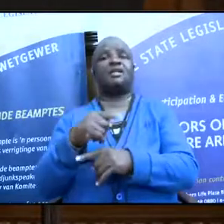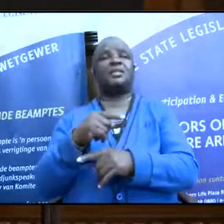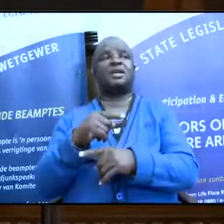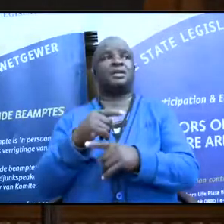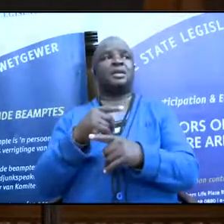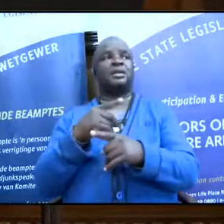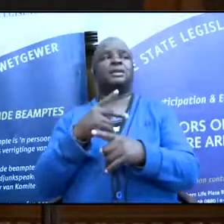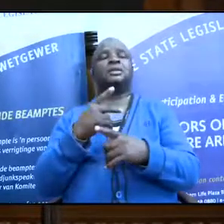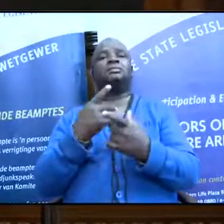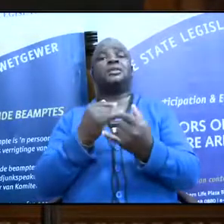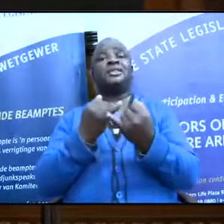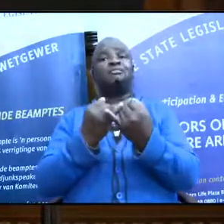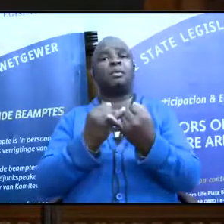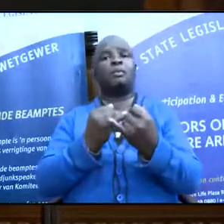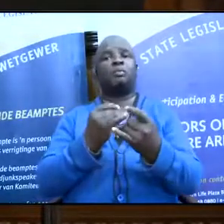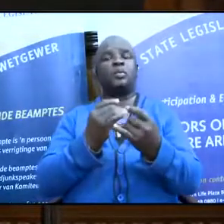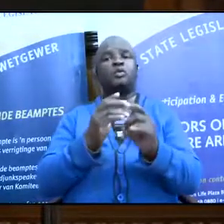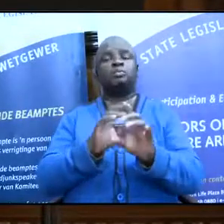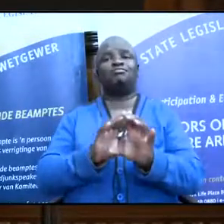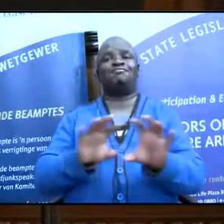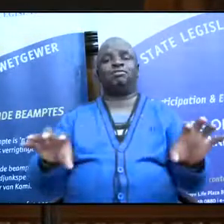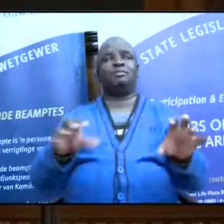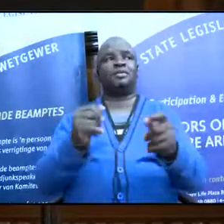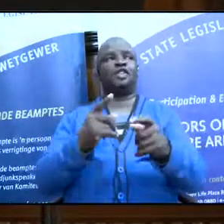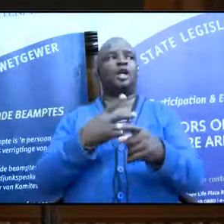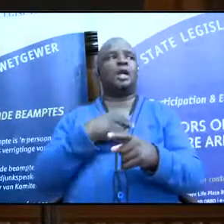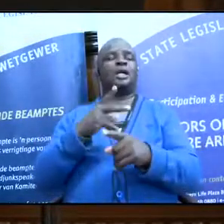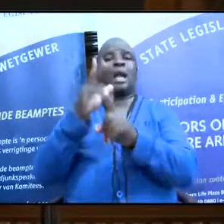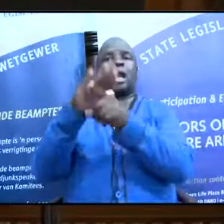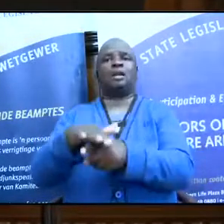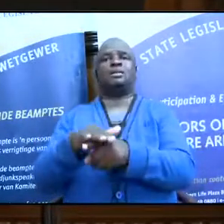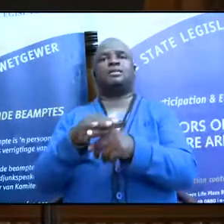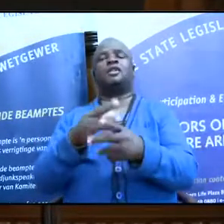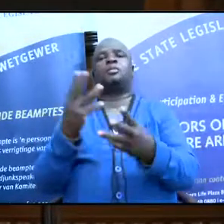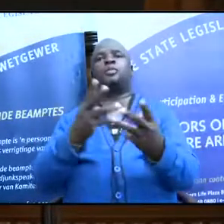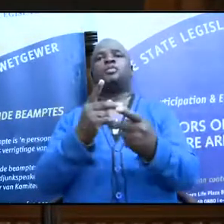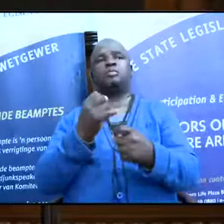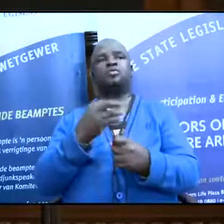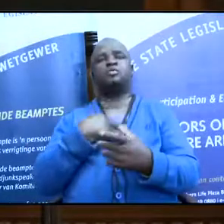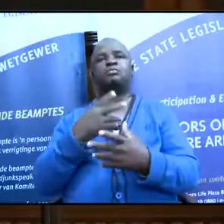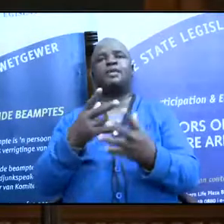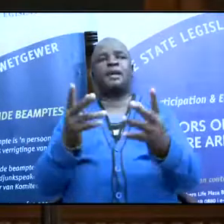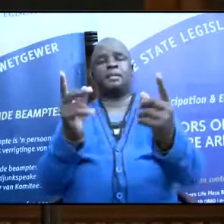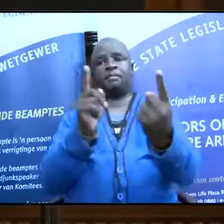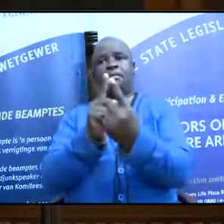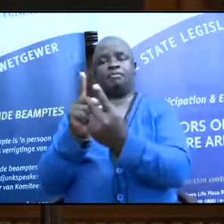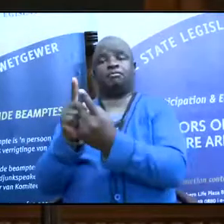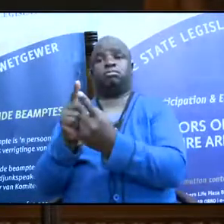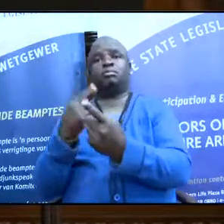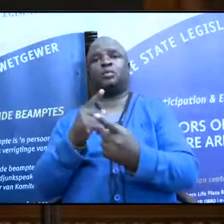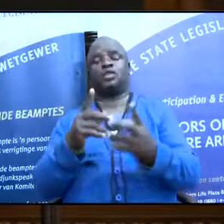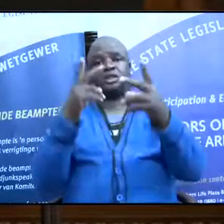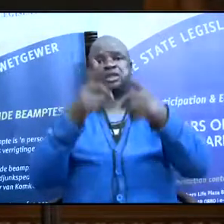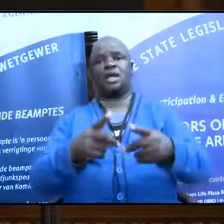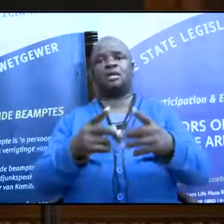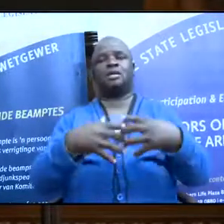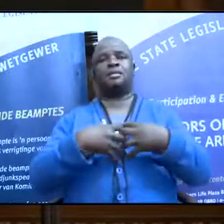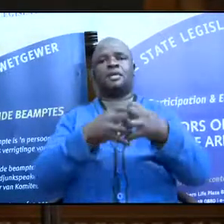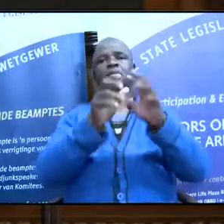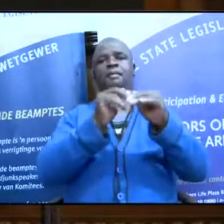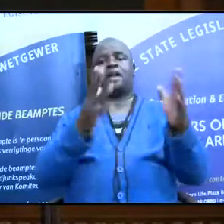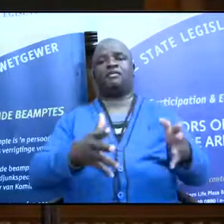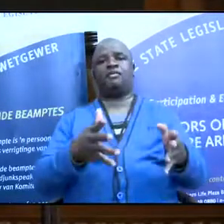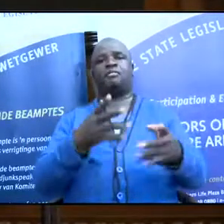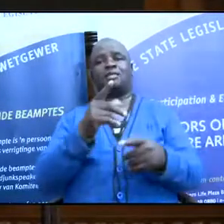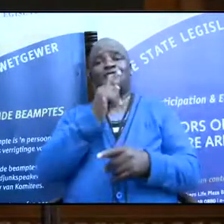from a colonization met and decided to launch a platform that they are going to use in order to